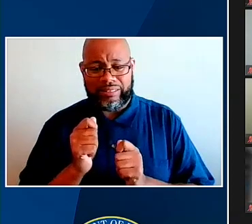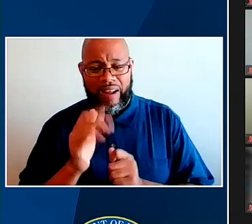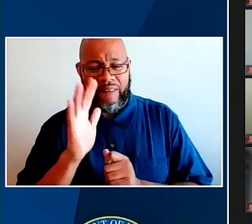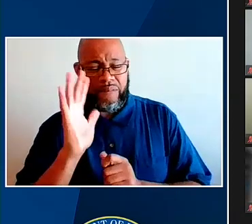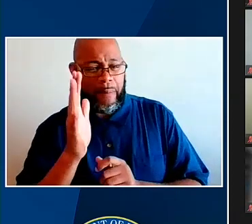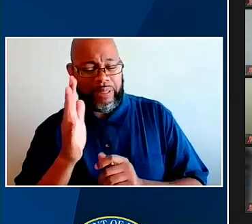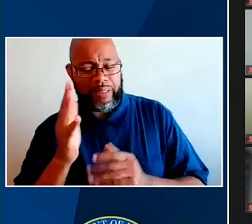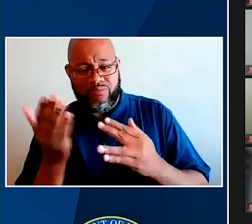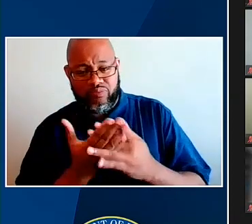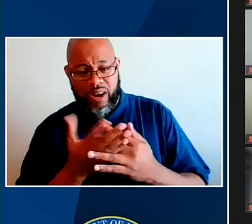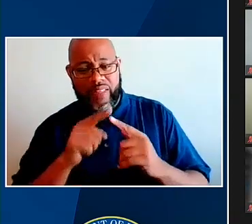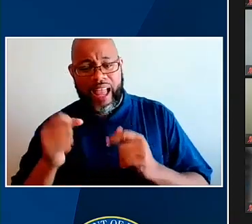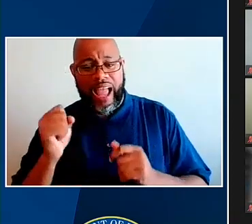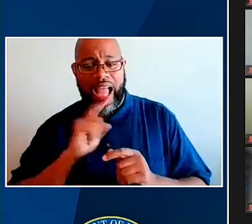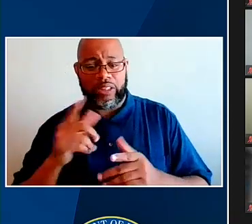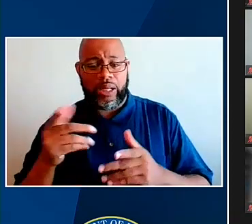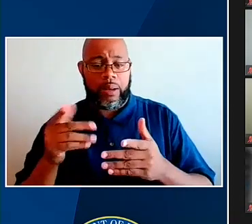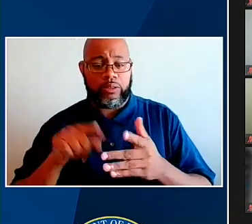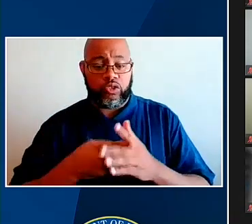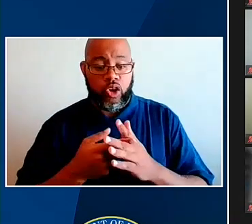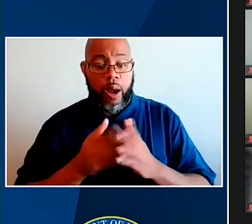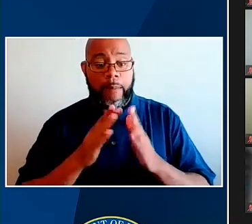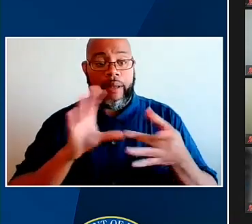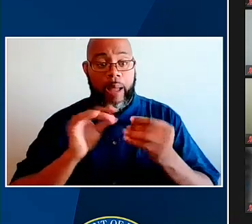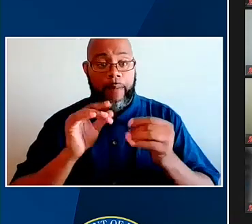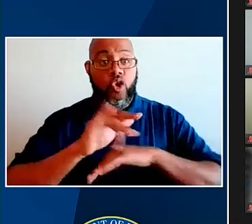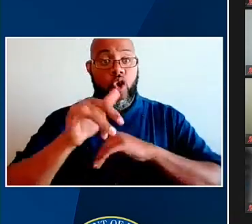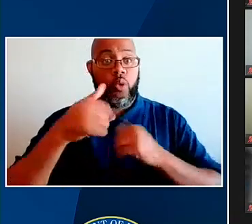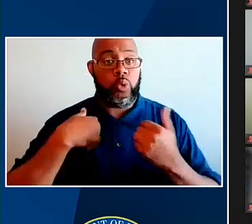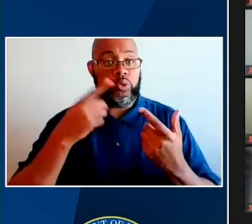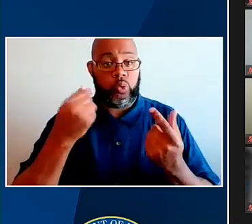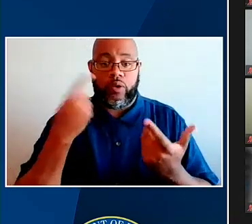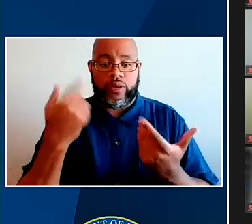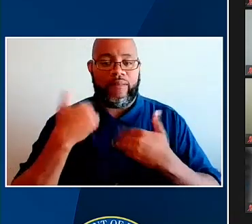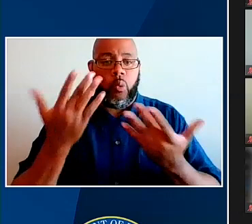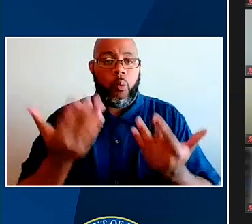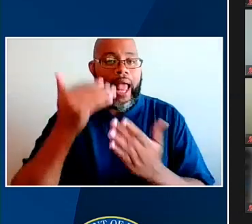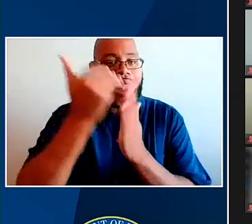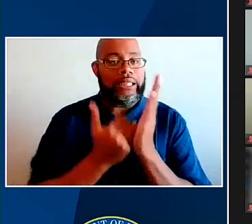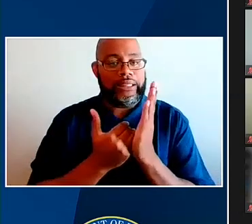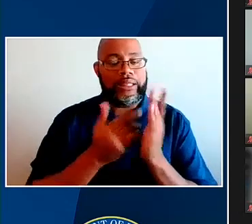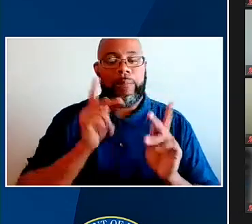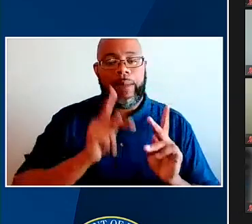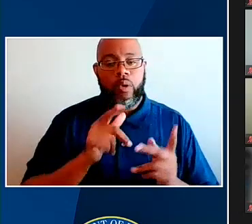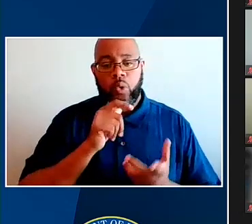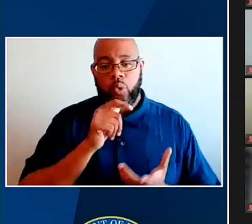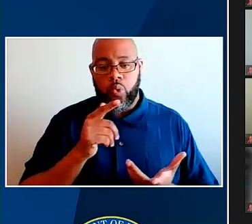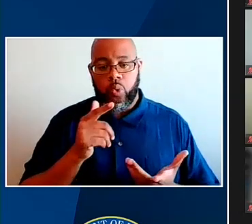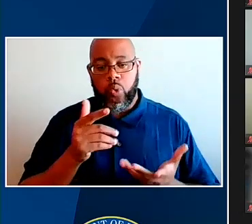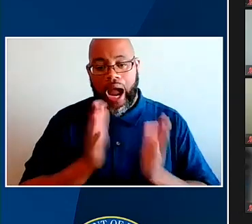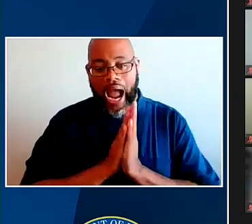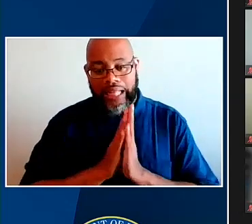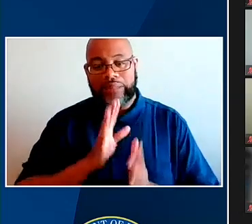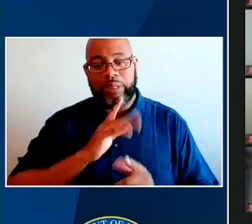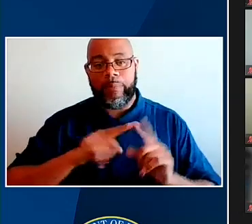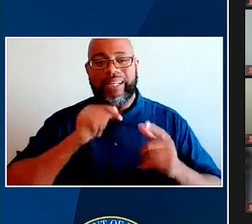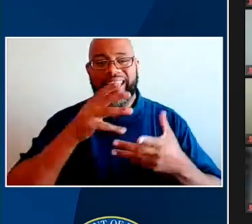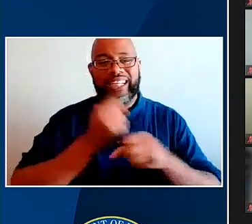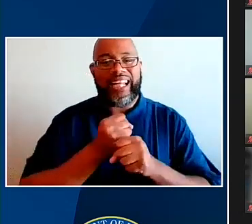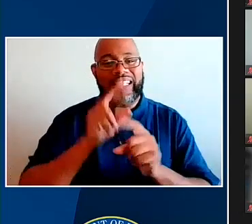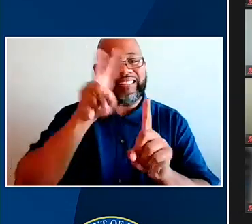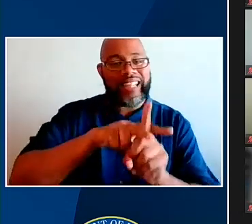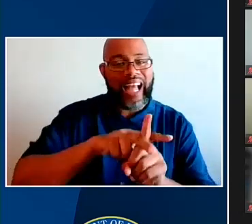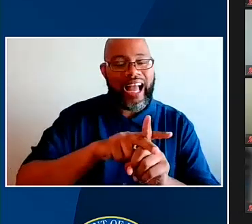minute break and then actually begin public comment a little bit early. So in that case, we do always have a waiting list of people that asked to speak but didn't get an assigned slot.